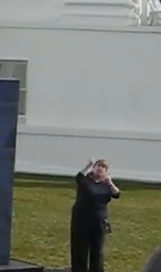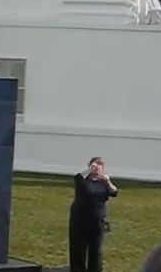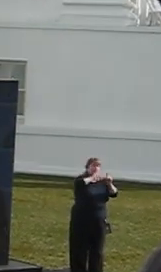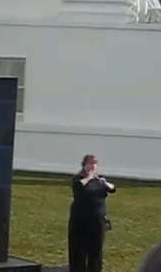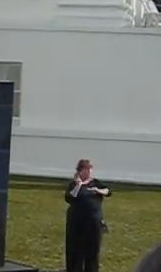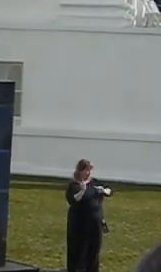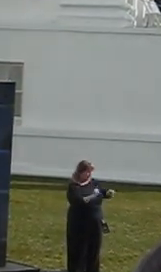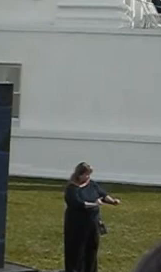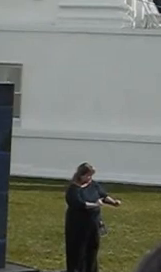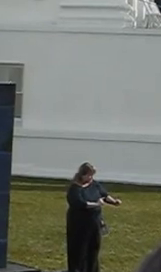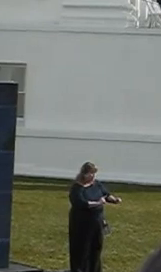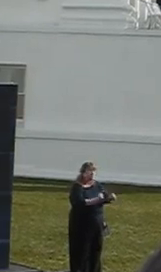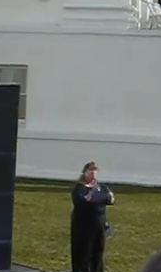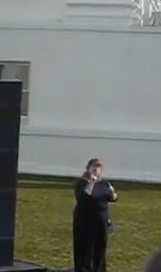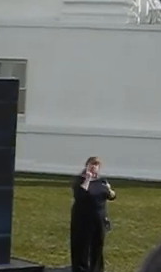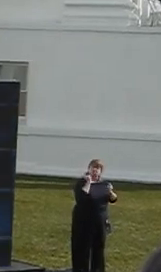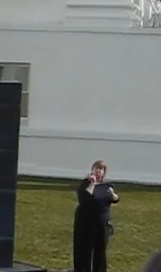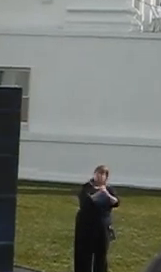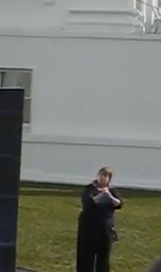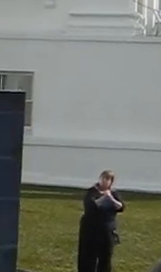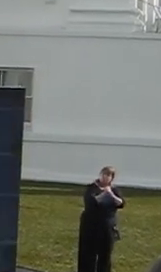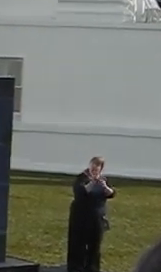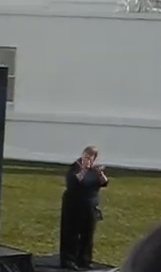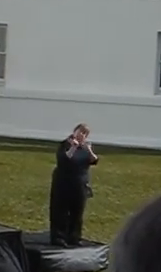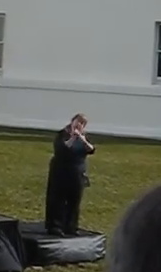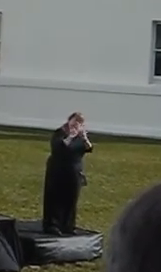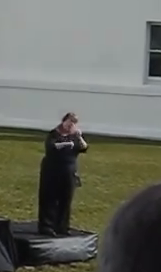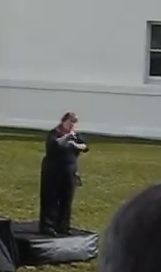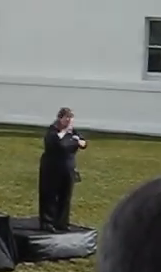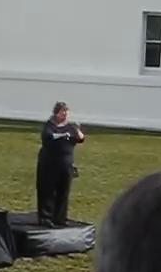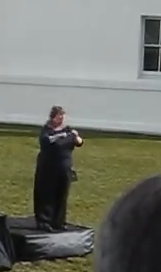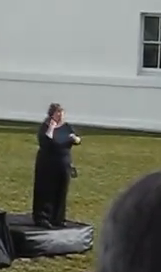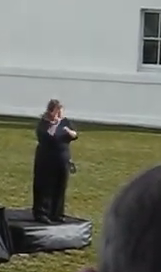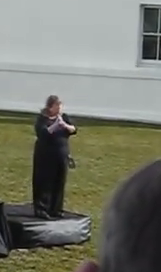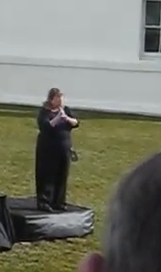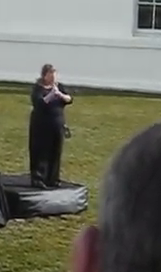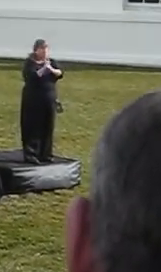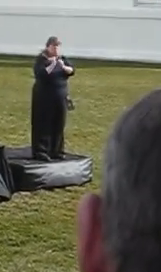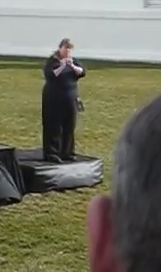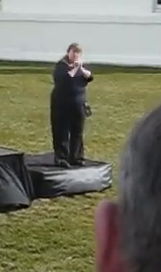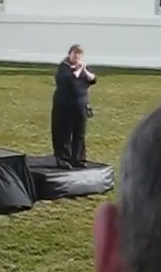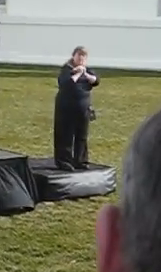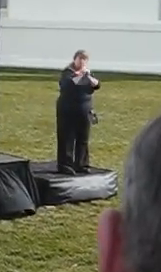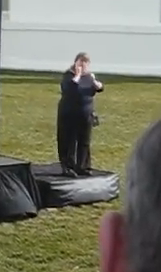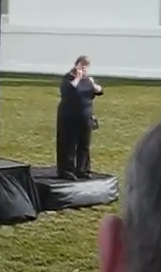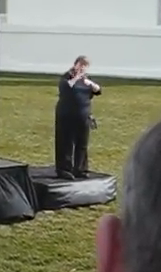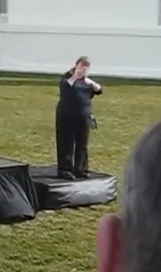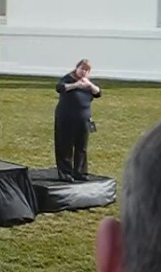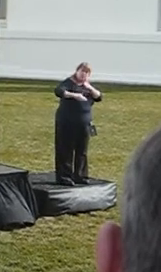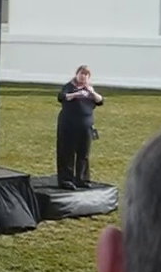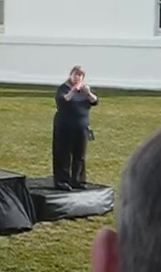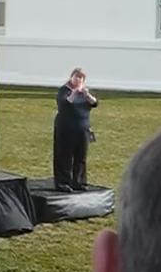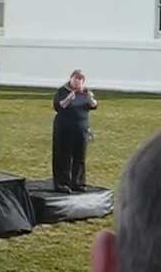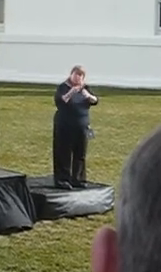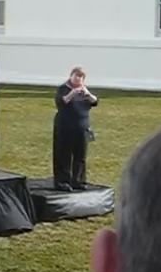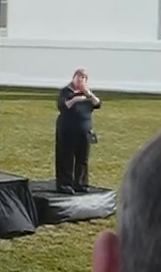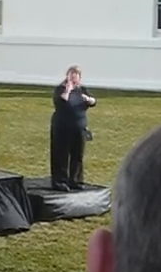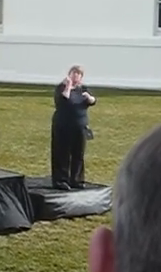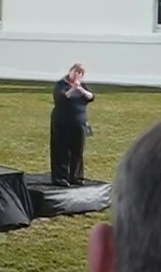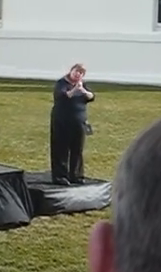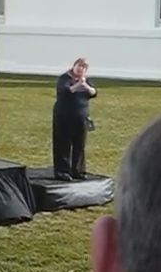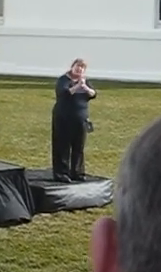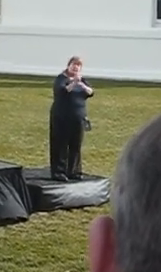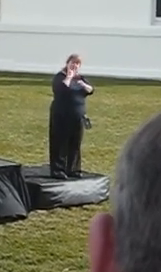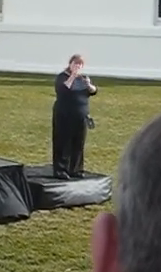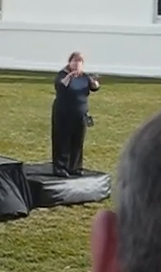ordained. It is right to help one another. It is right to work together to get results and solve problems. It is